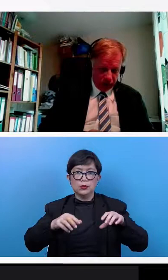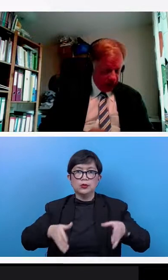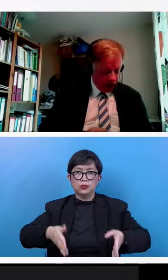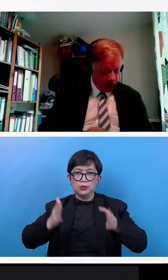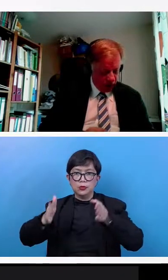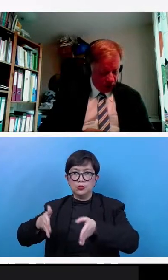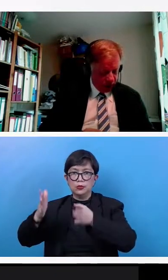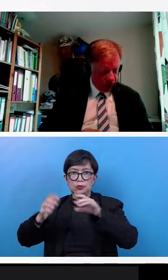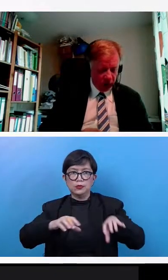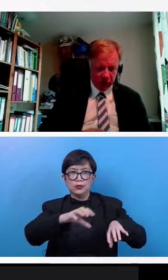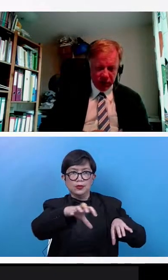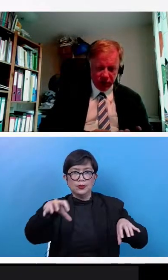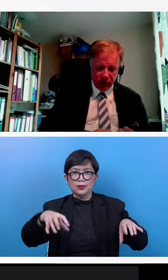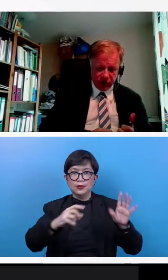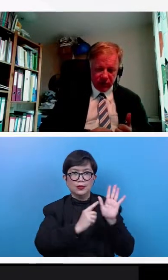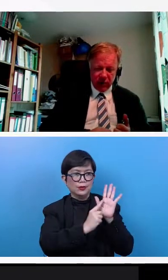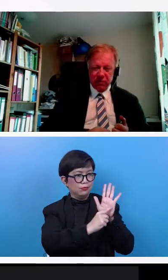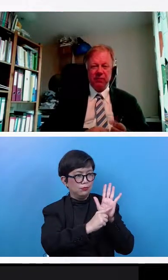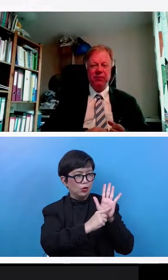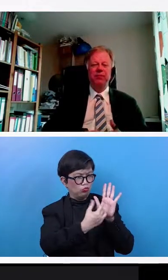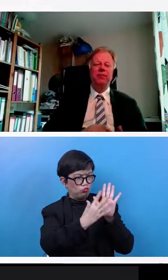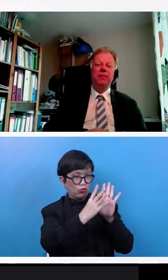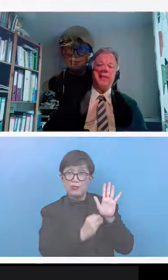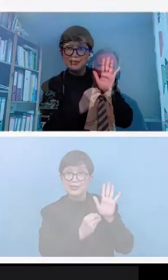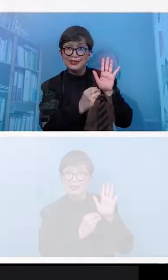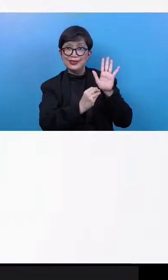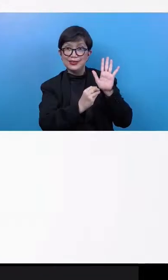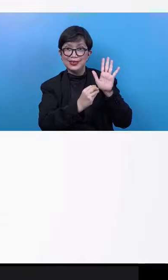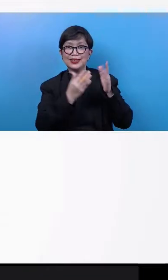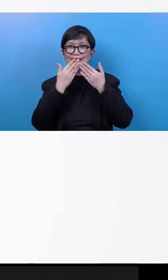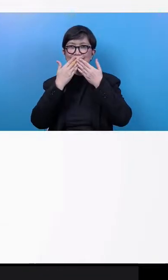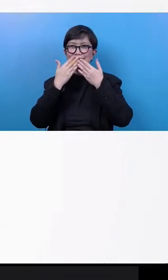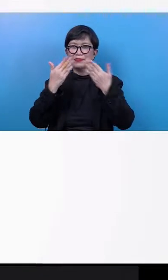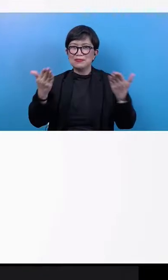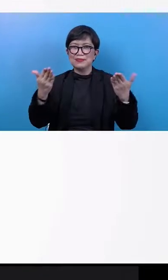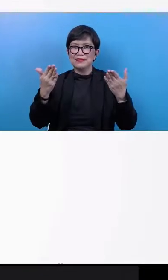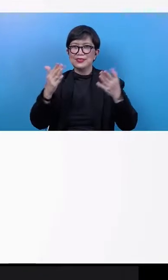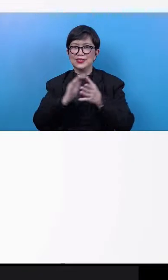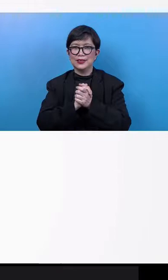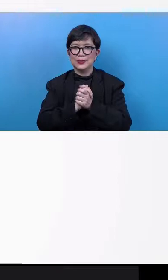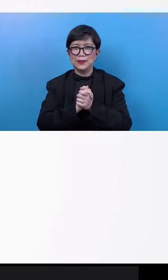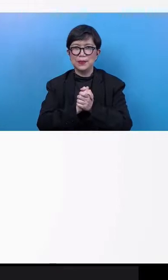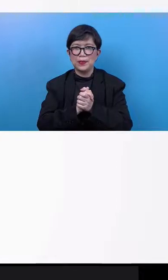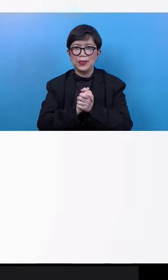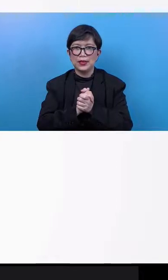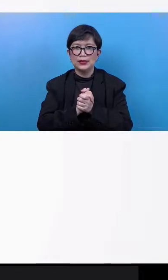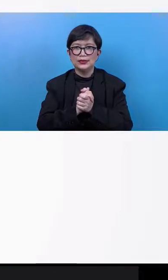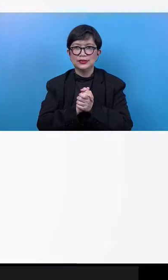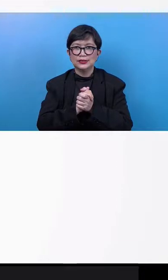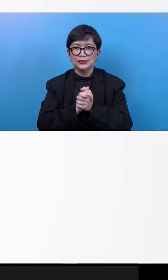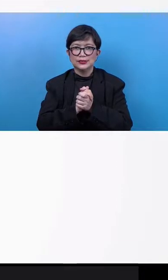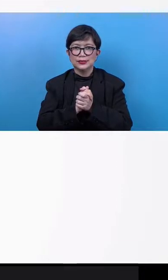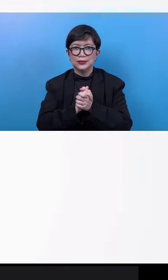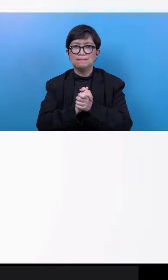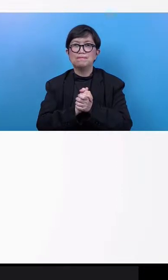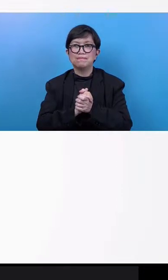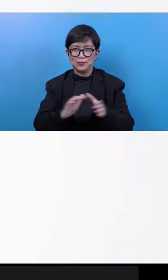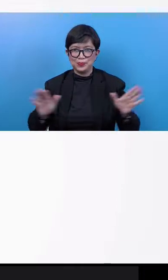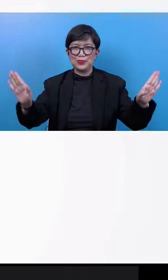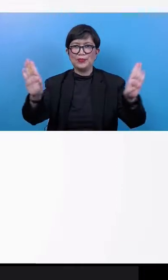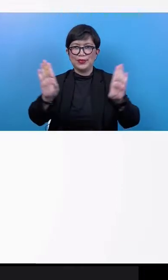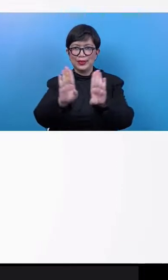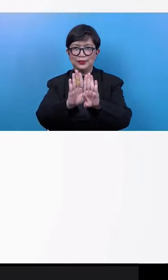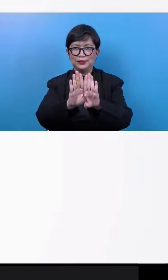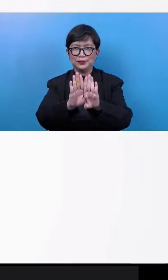So thank you very much for listening. Thank you, class. We are closing. We have very little time. In fact, we have